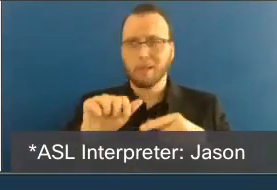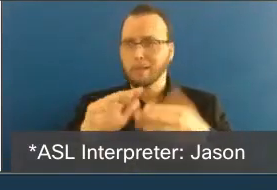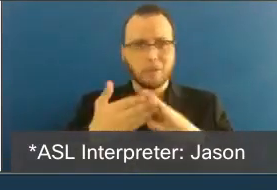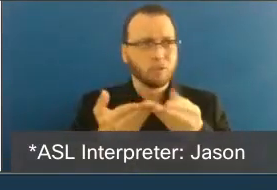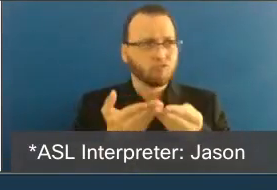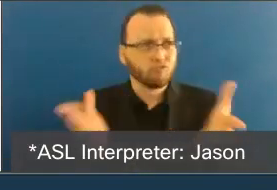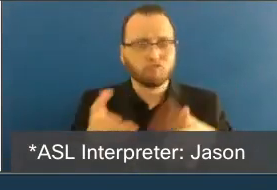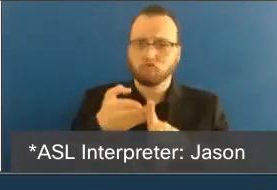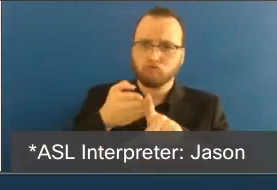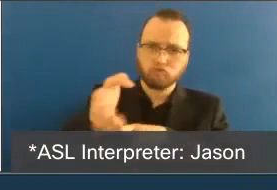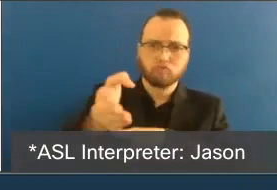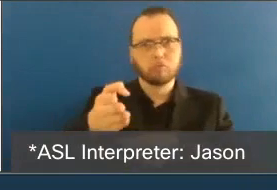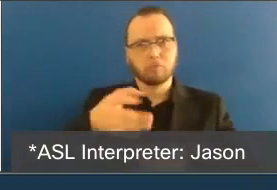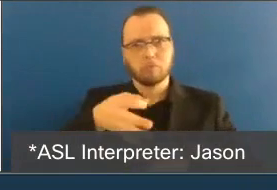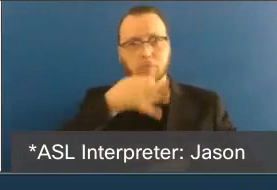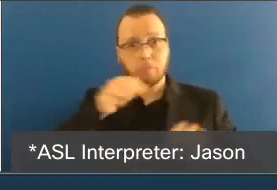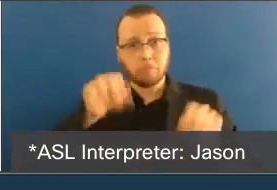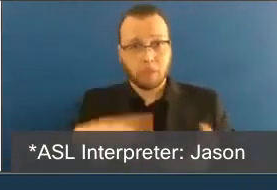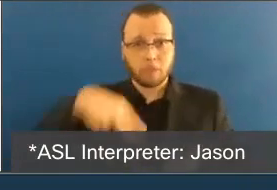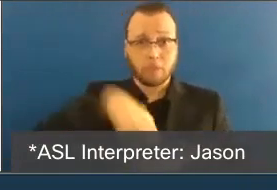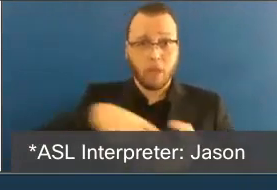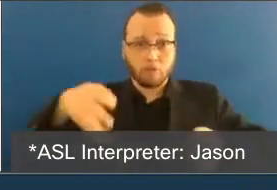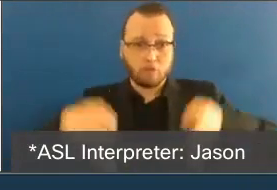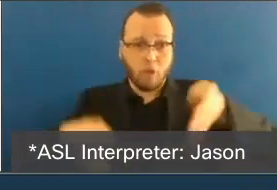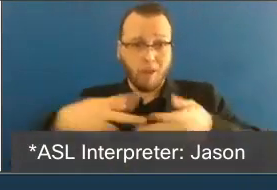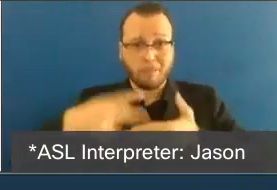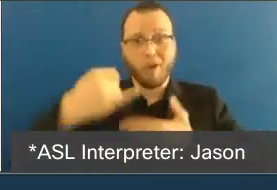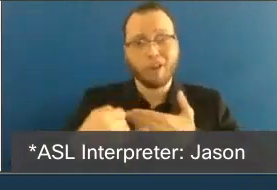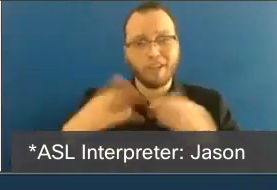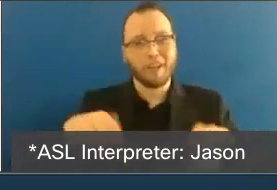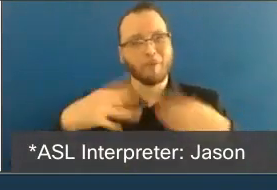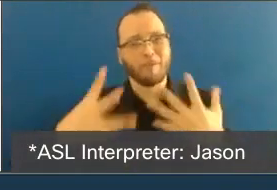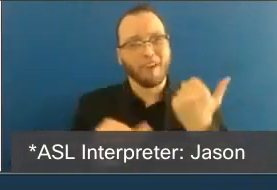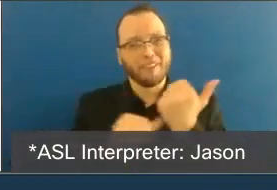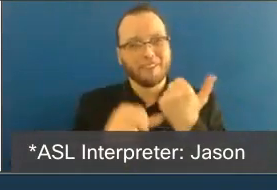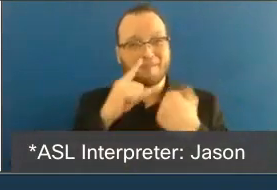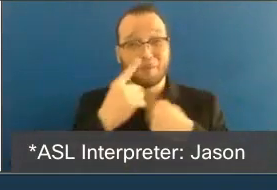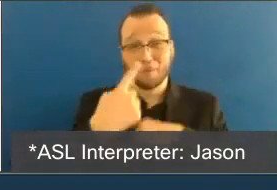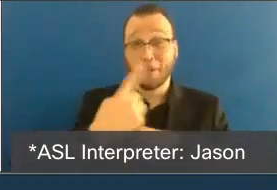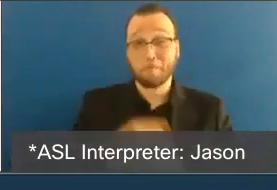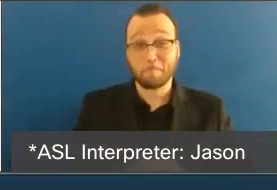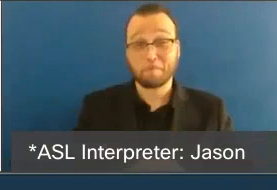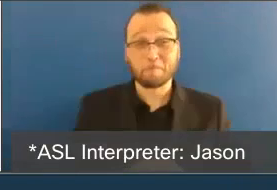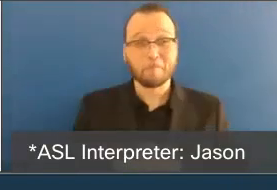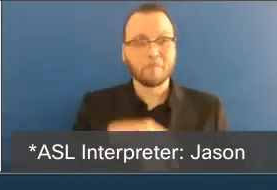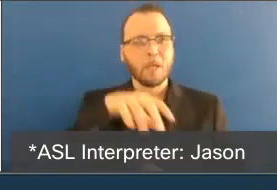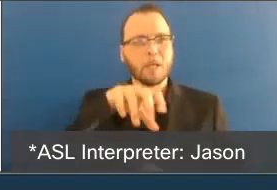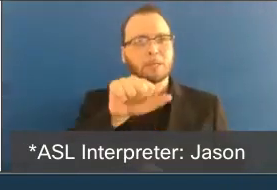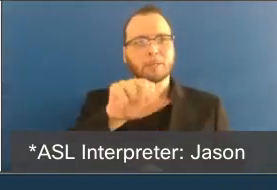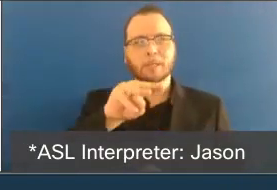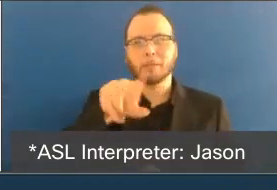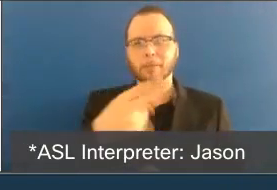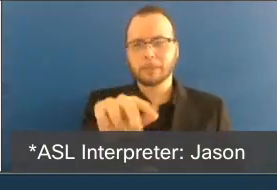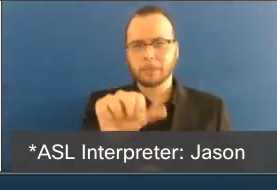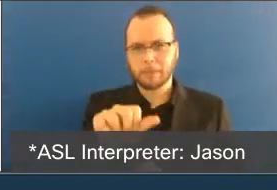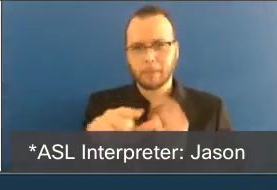trial projects, and Ashley Kreider for her assistance today. In SAMHSA's publication, 8 Guiding